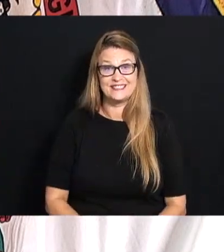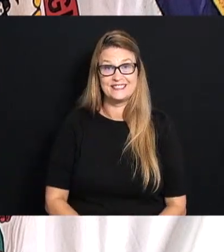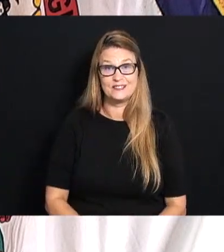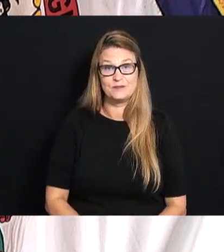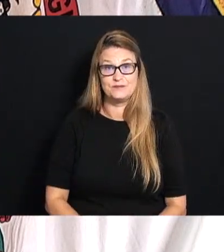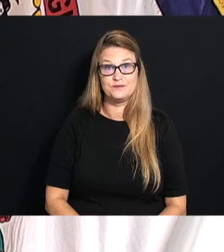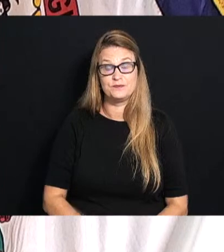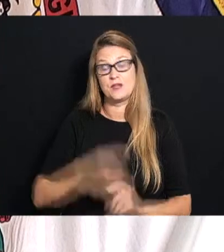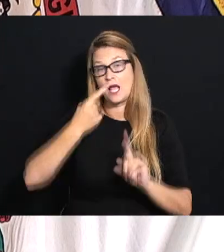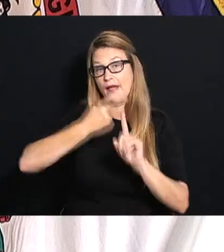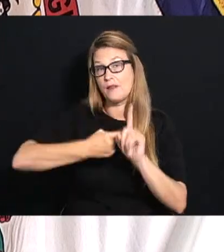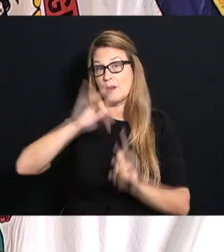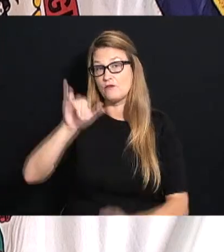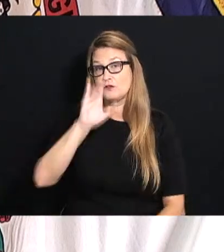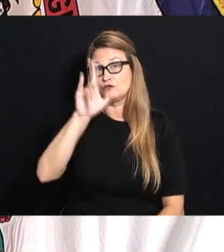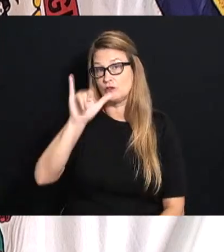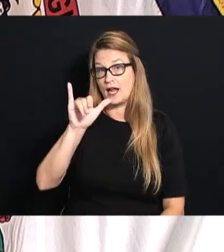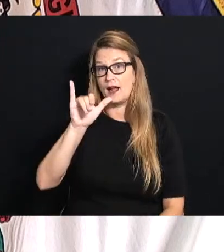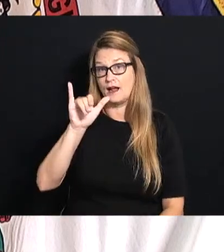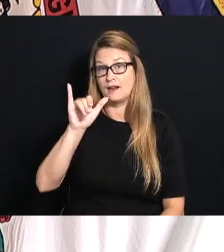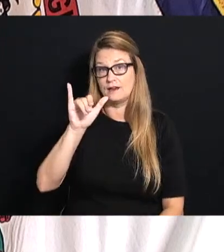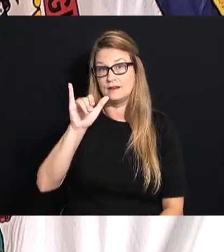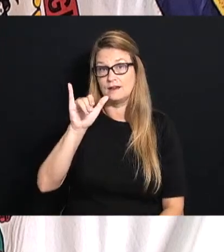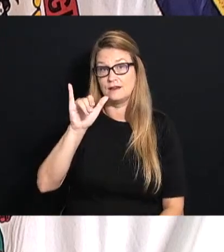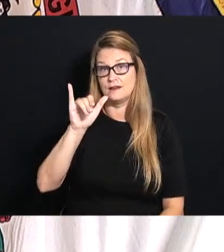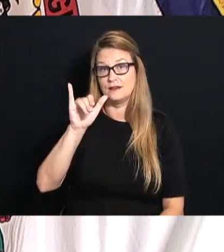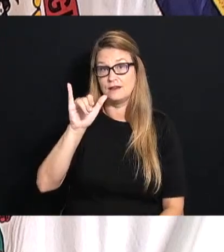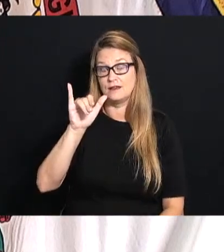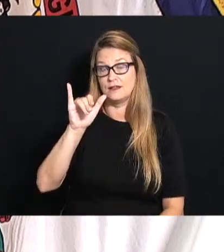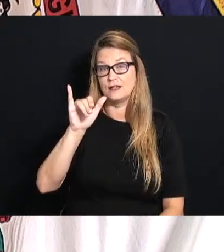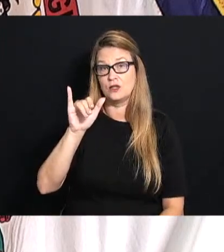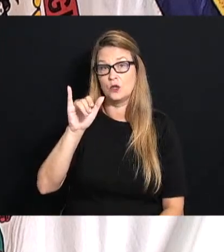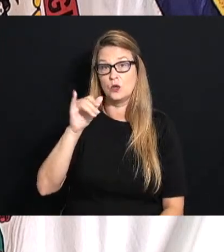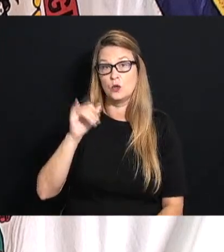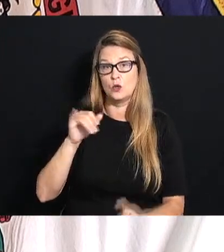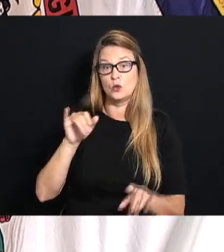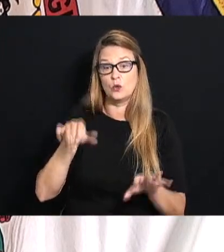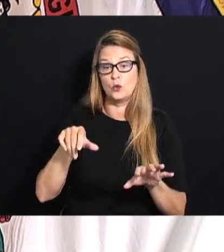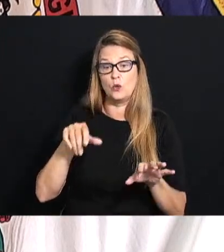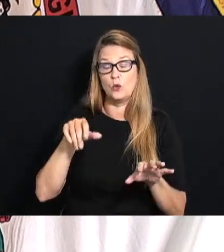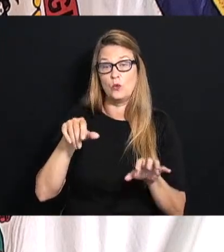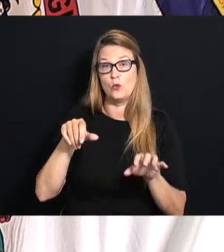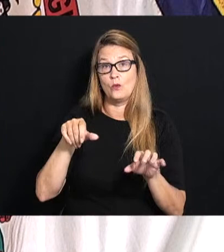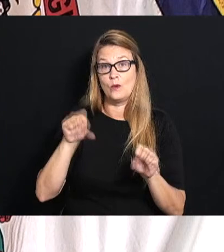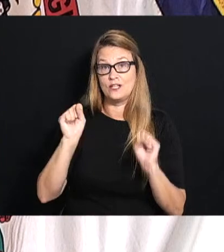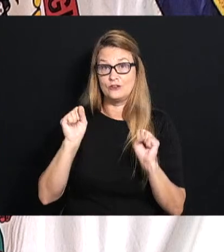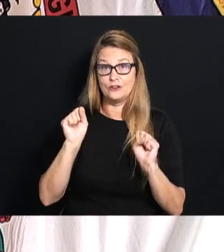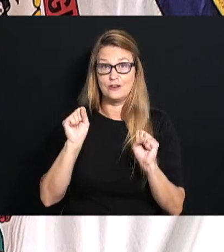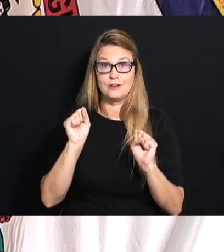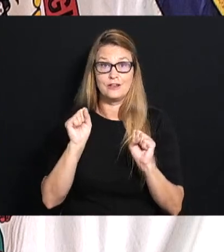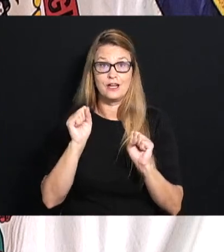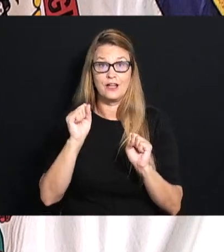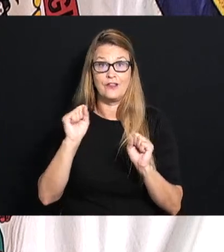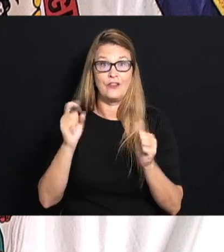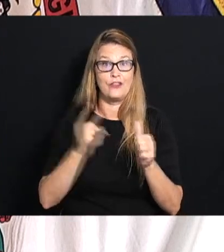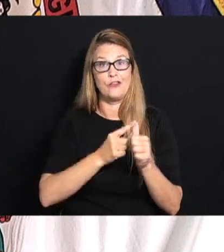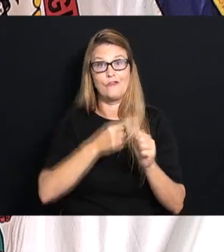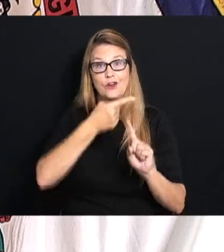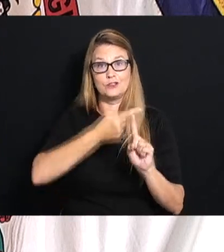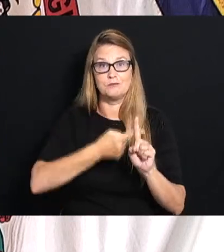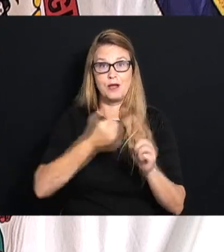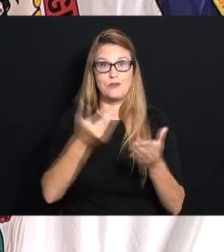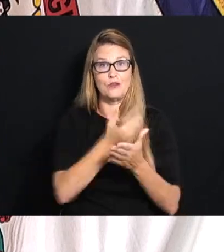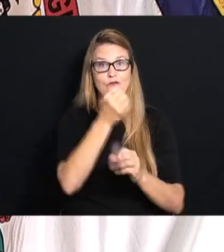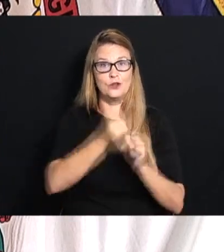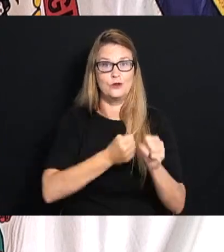In the month of July, we just took off with the first month of the new year.